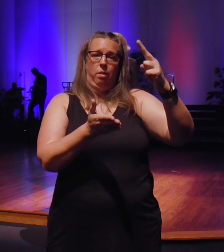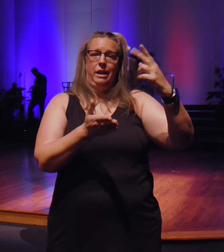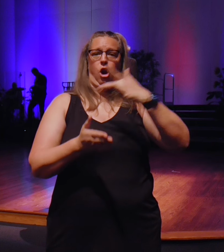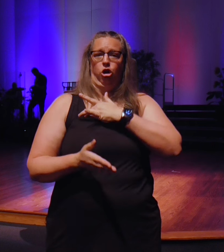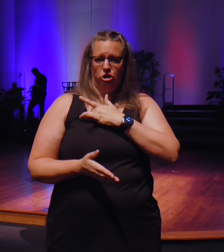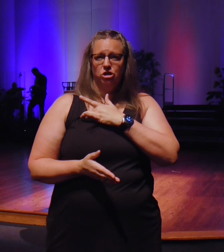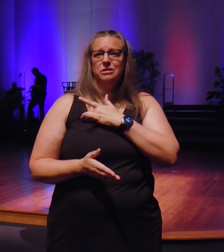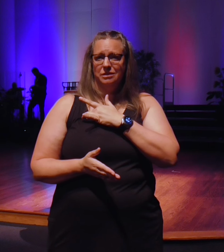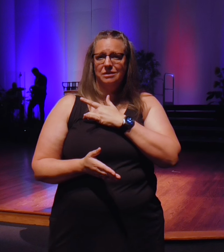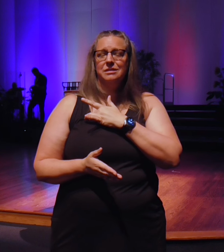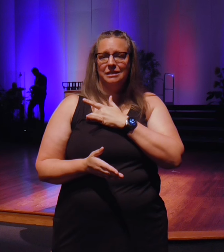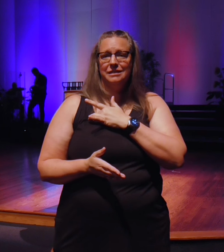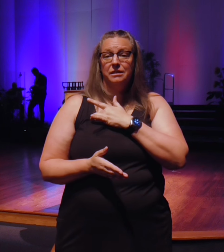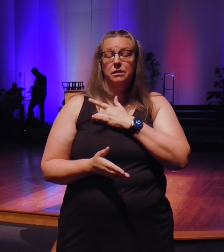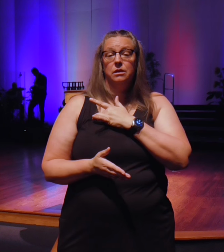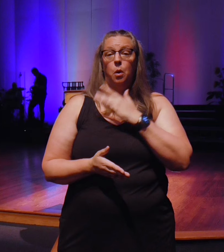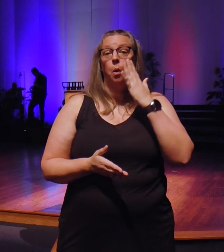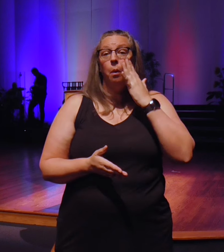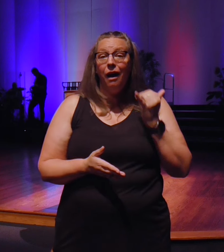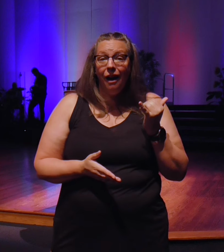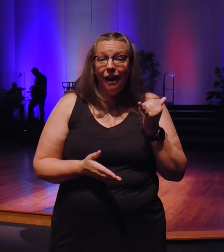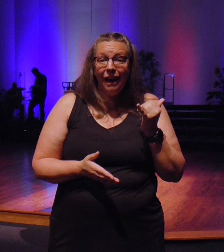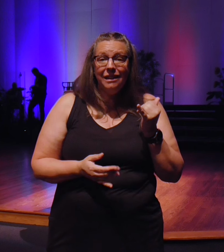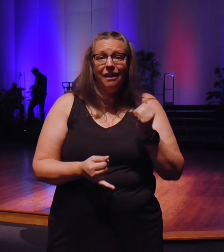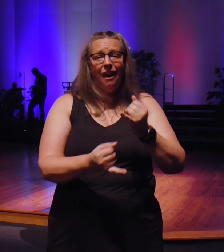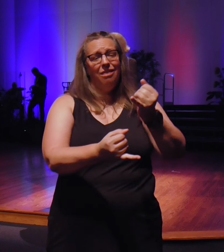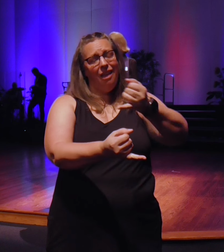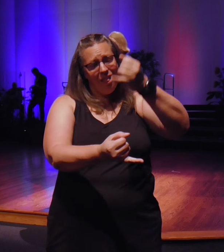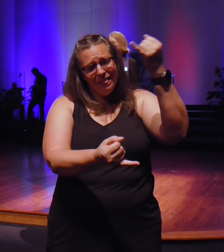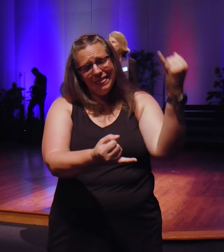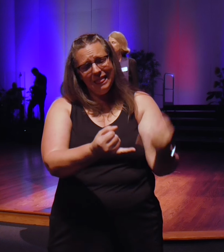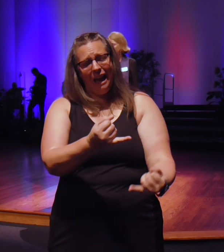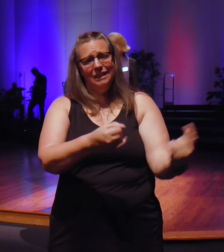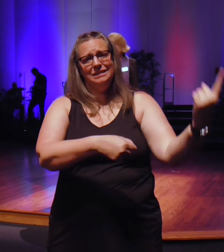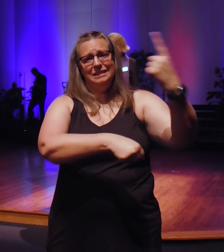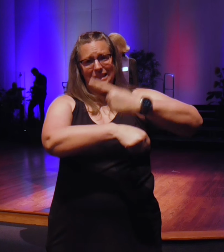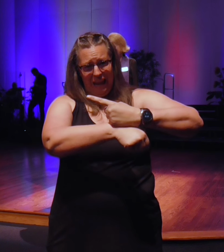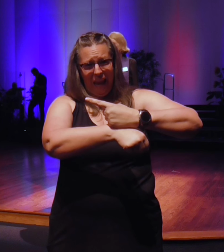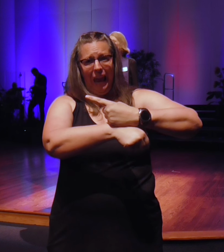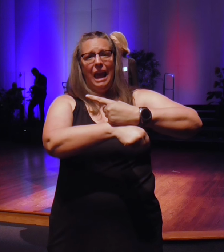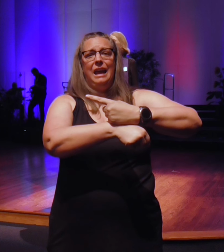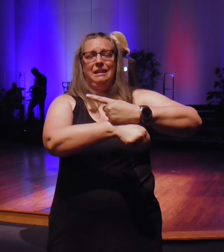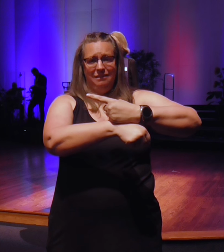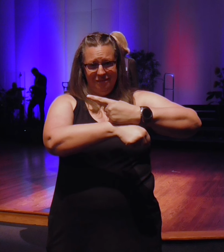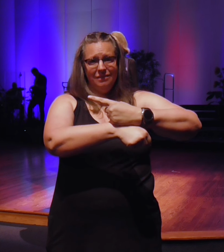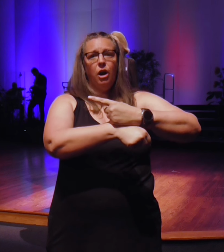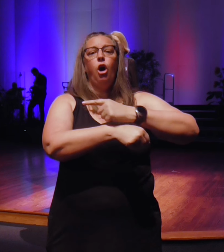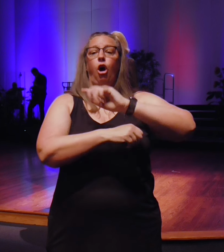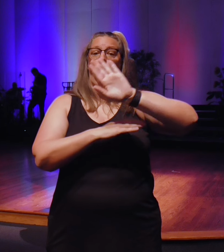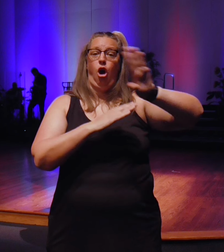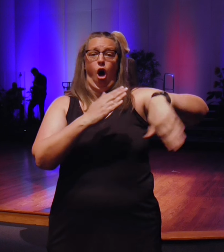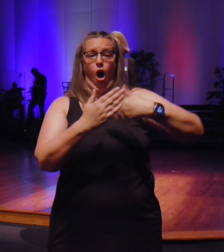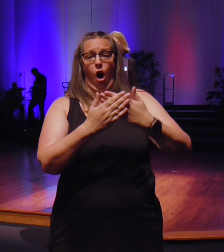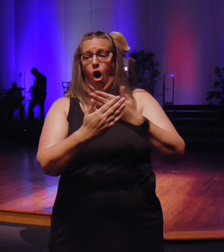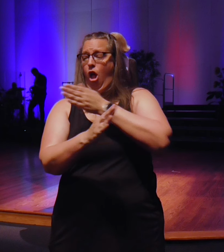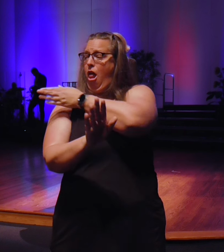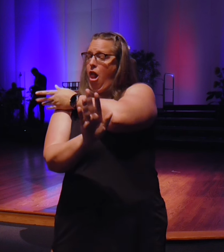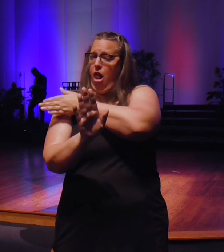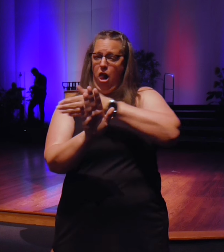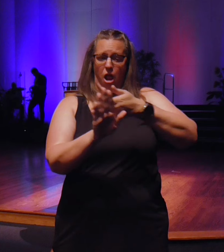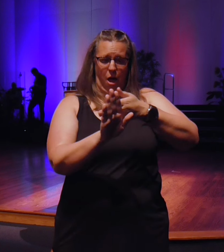all, because in the last and final analysis, all moments are